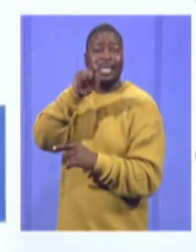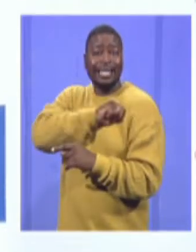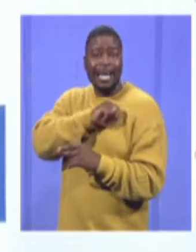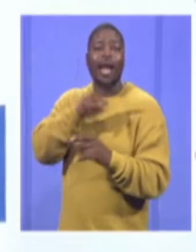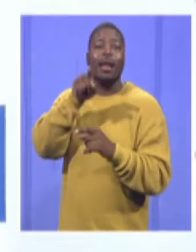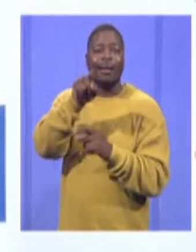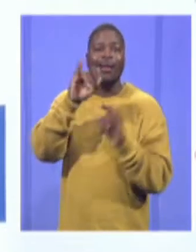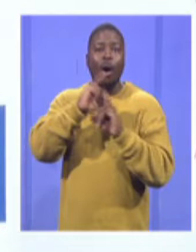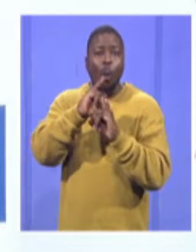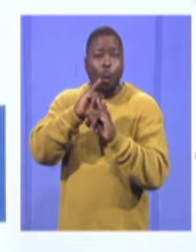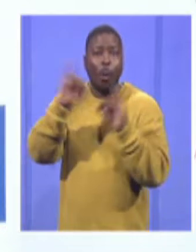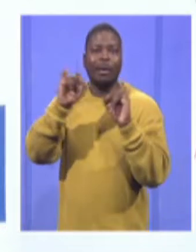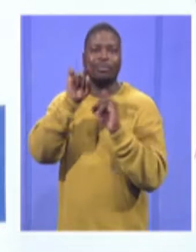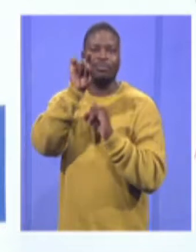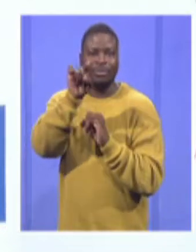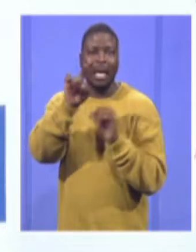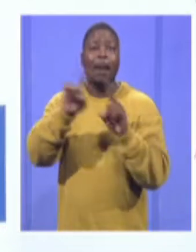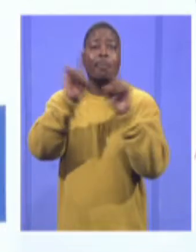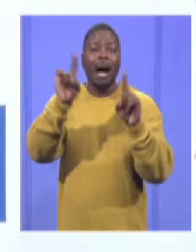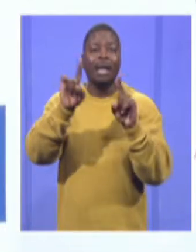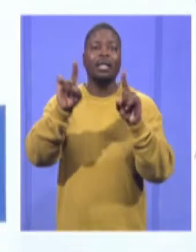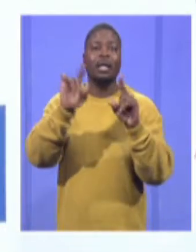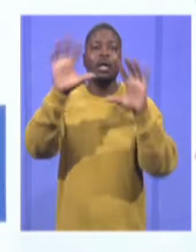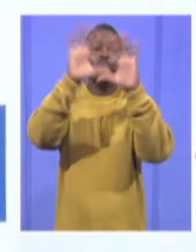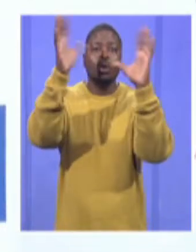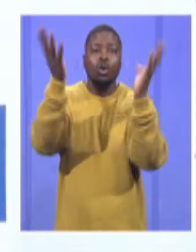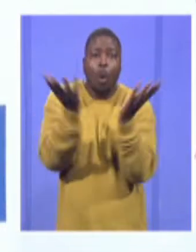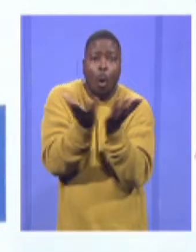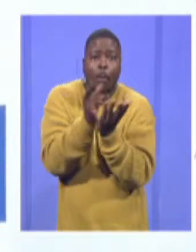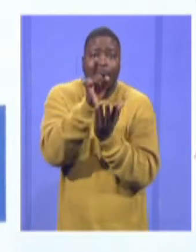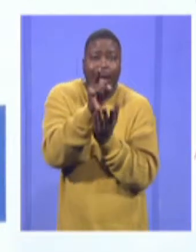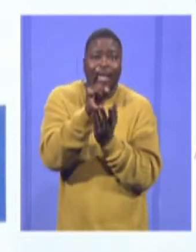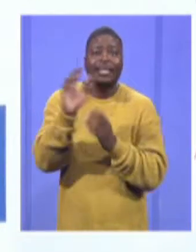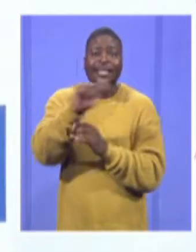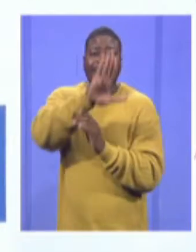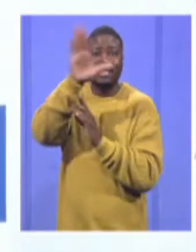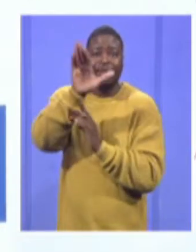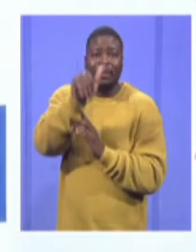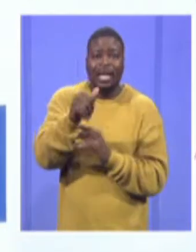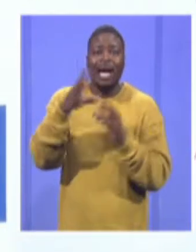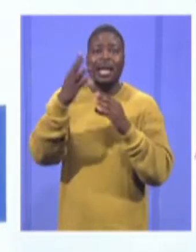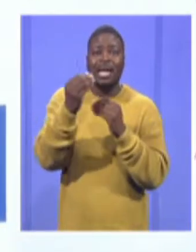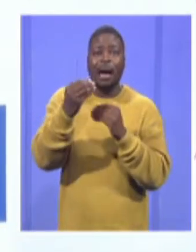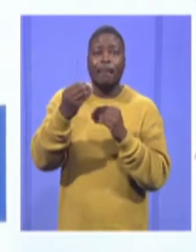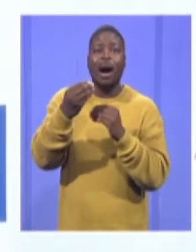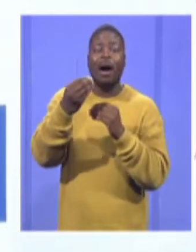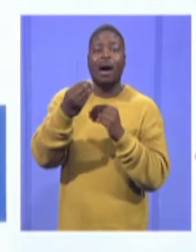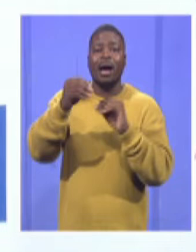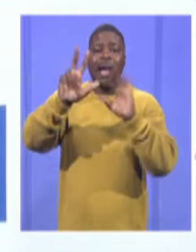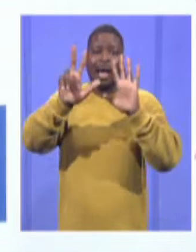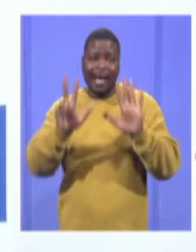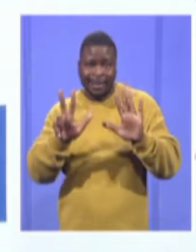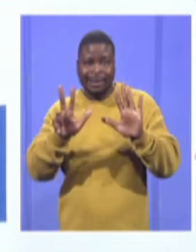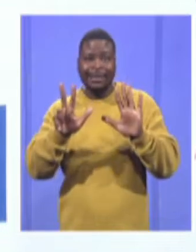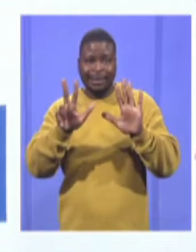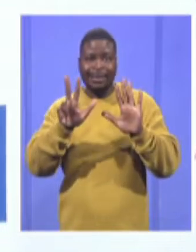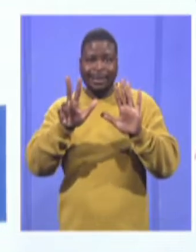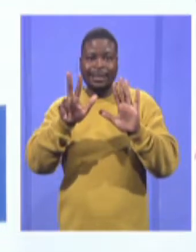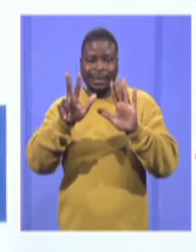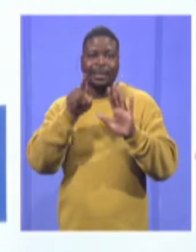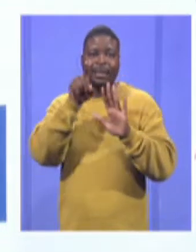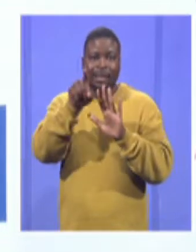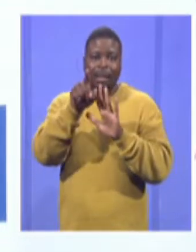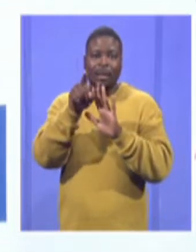And if we zoom out to a global perspective, South Africa ranked at number 8 by the World Health Organization as countries